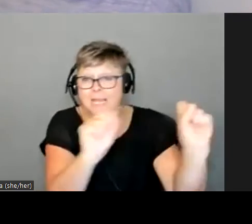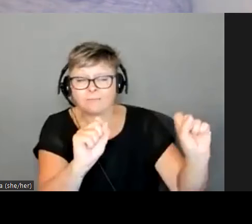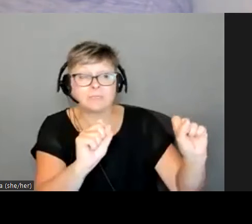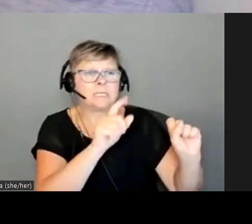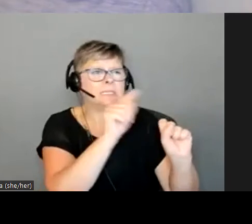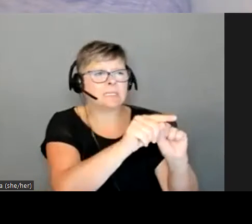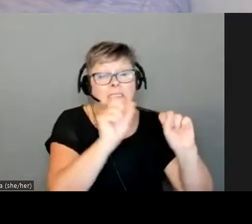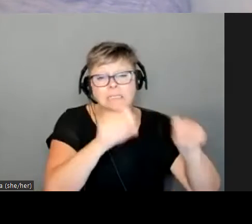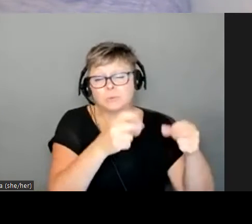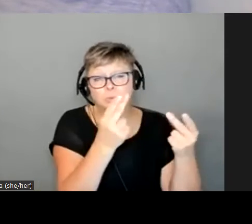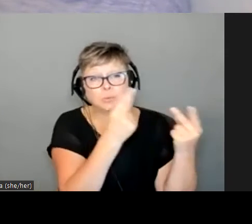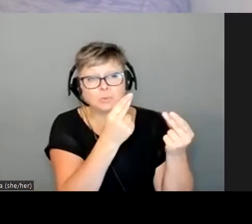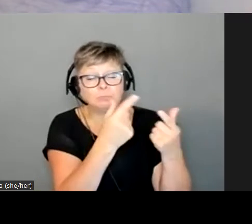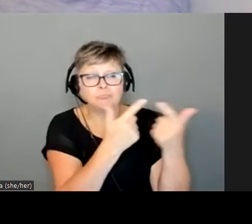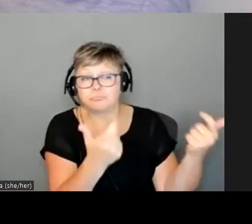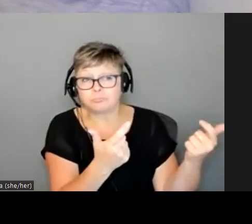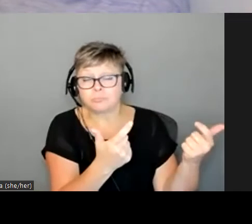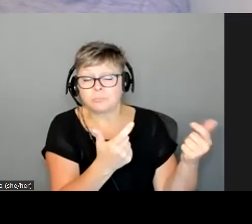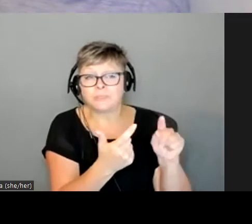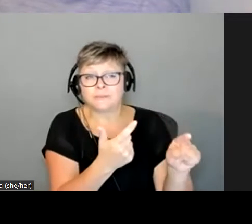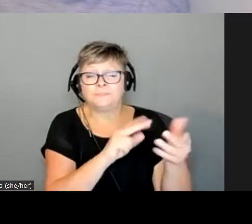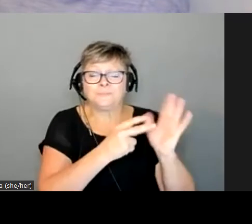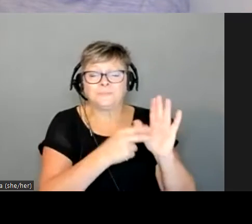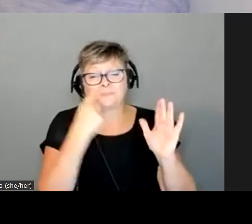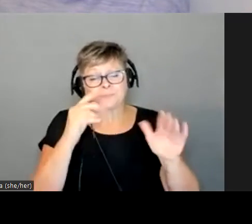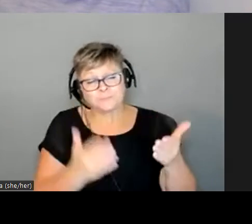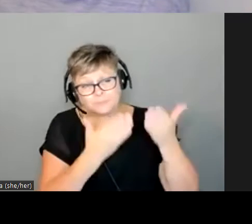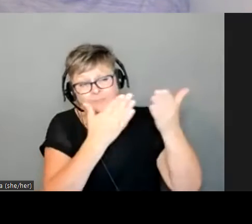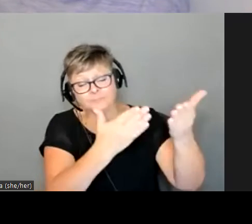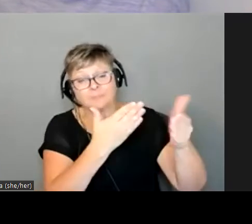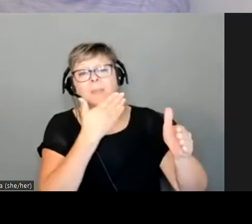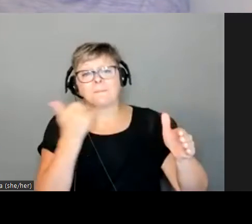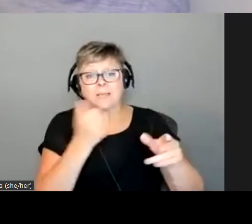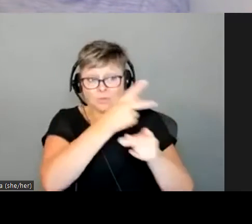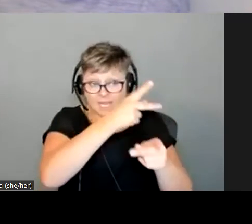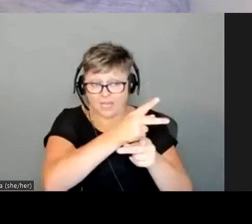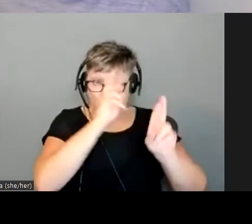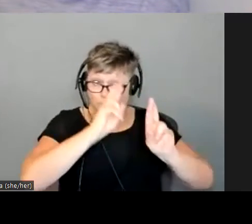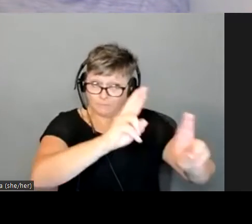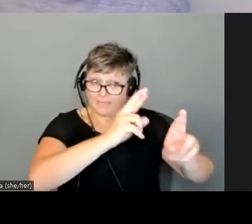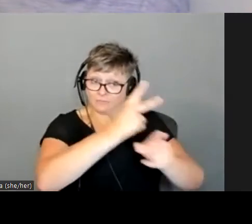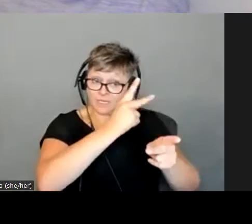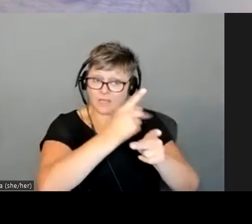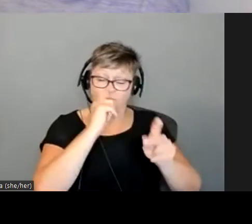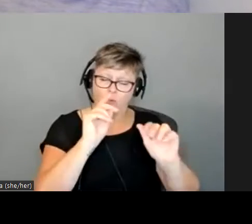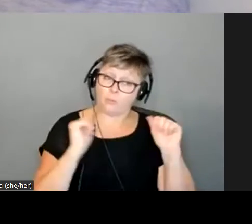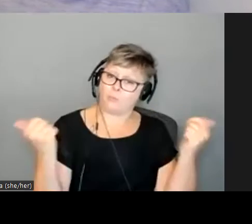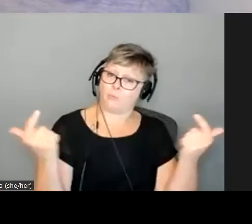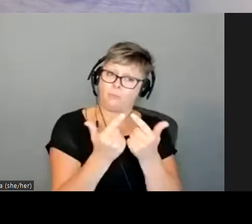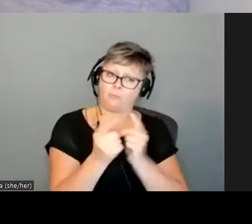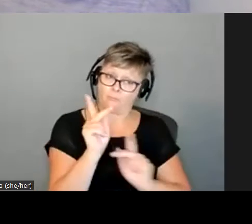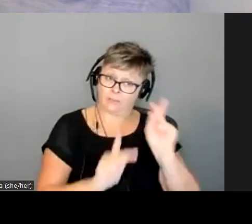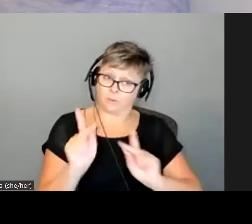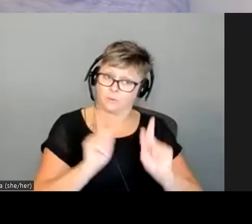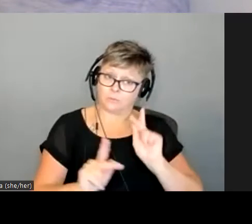be able to deliver better care, safer, appropriate, respectful care to people